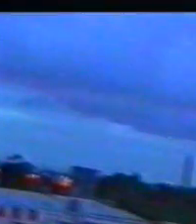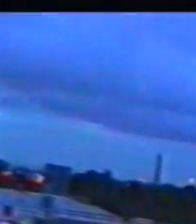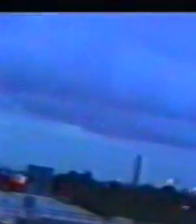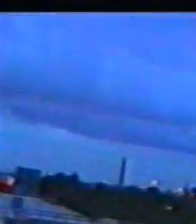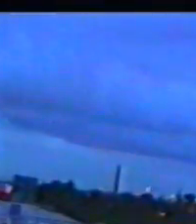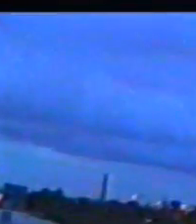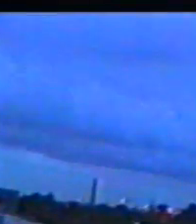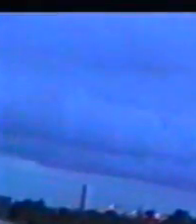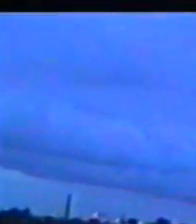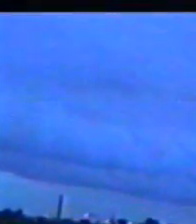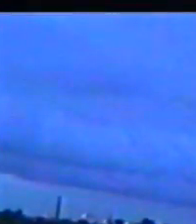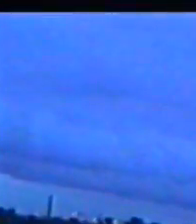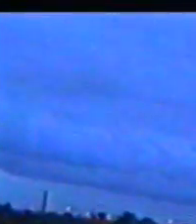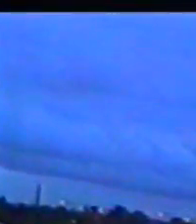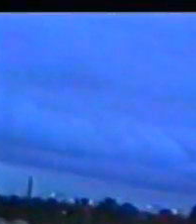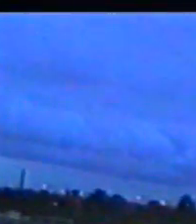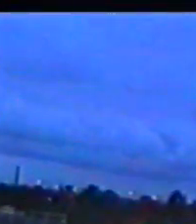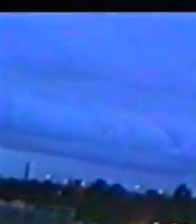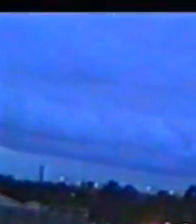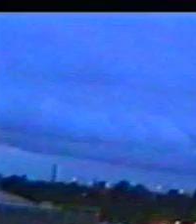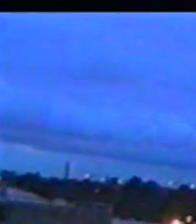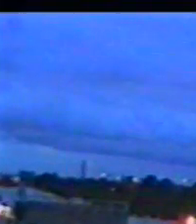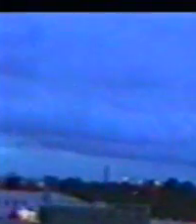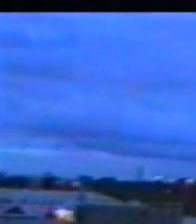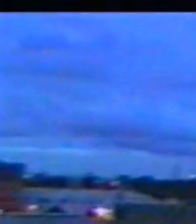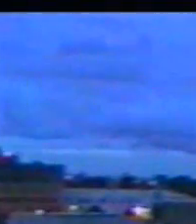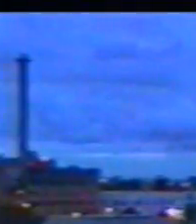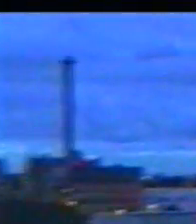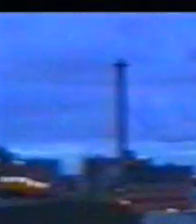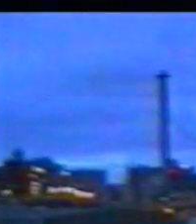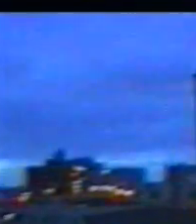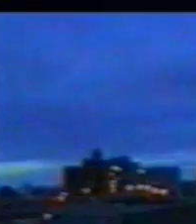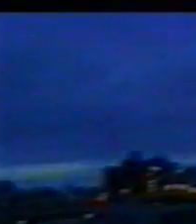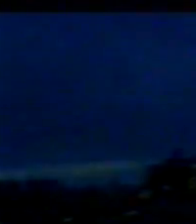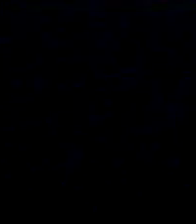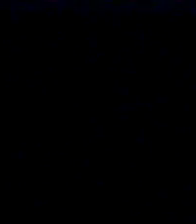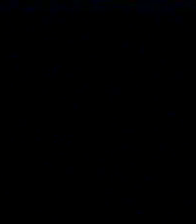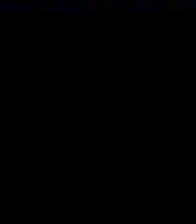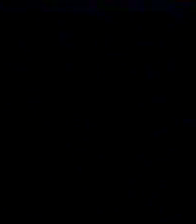the fishes in the sea have gone to sleep.